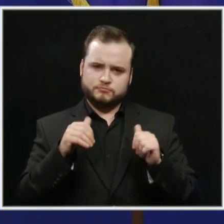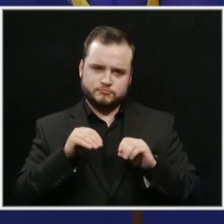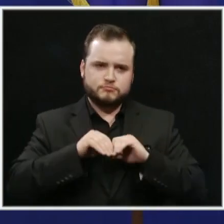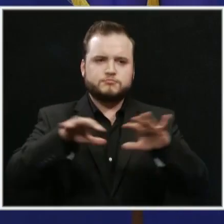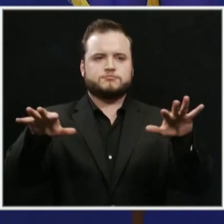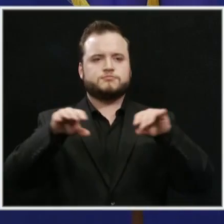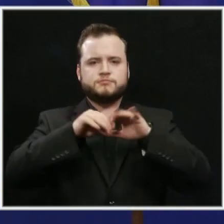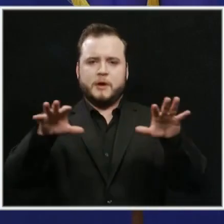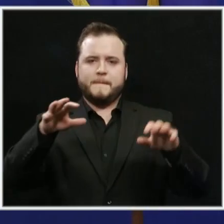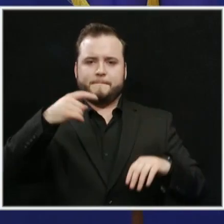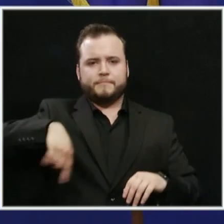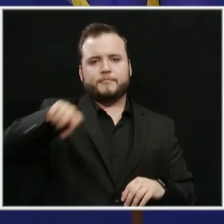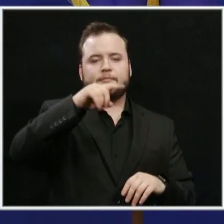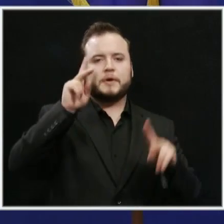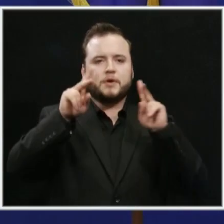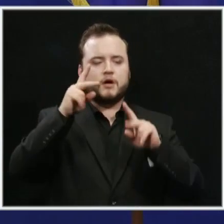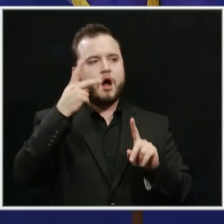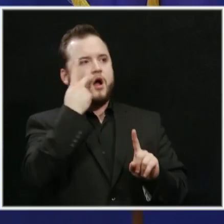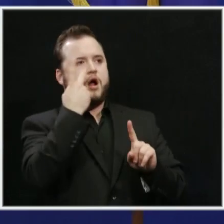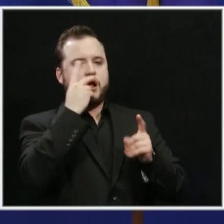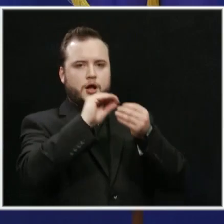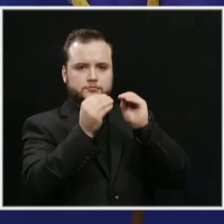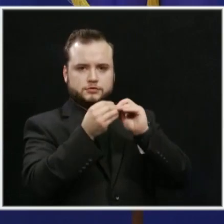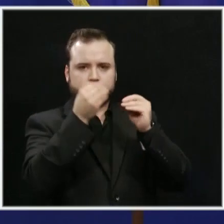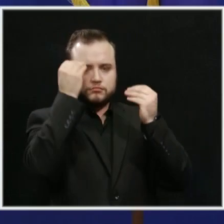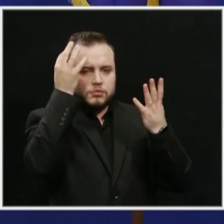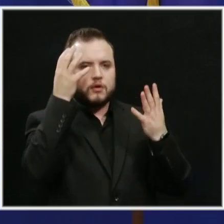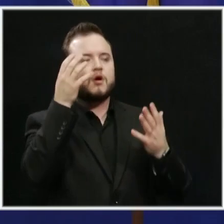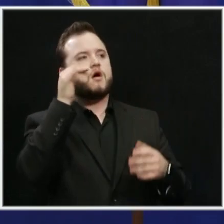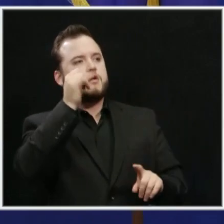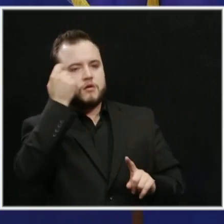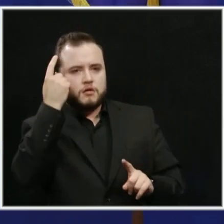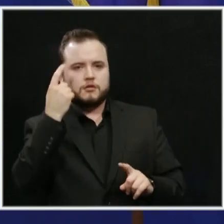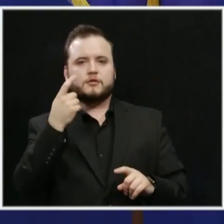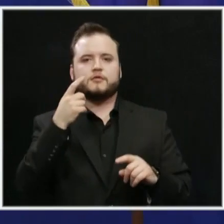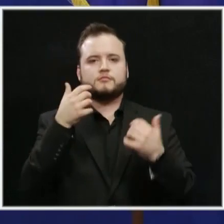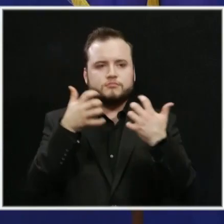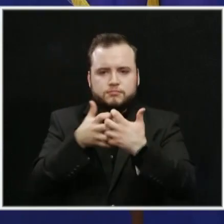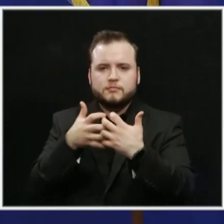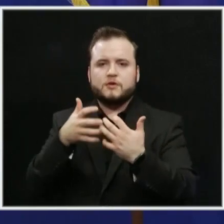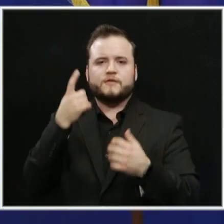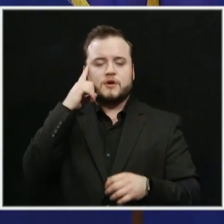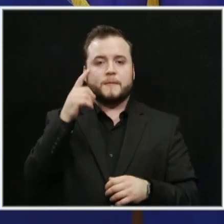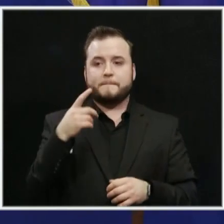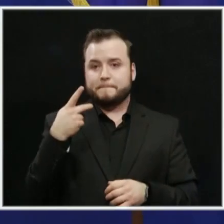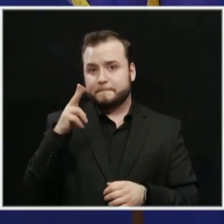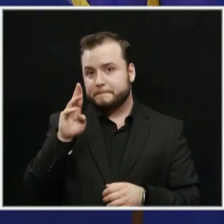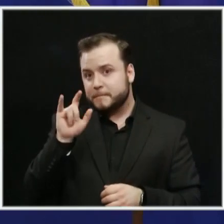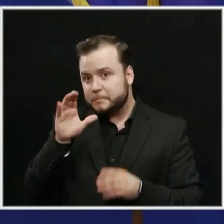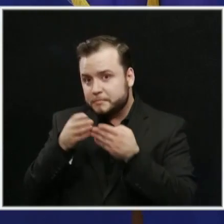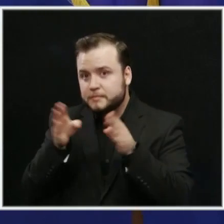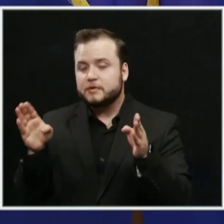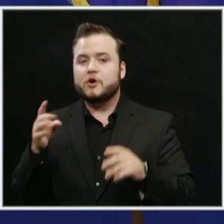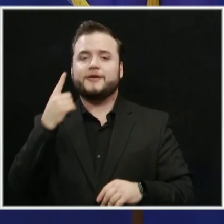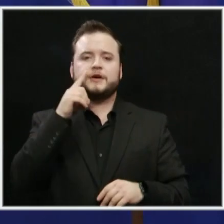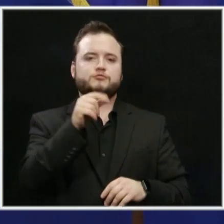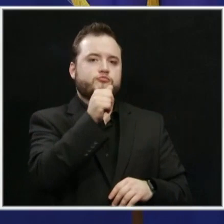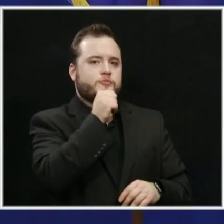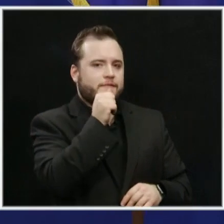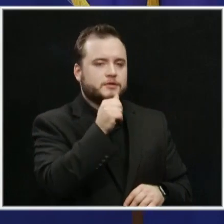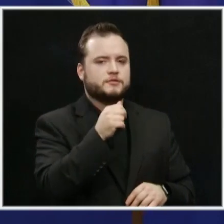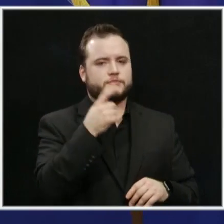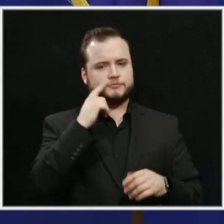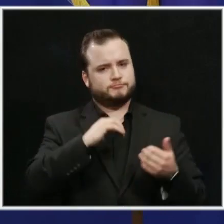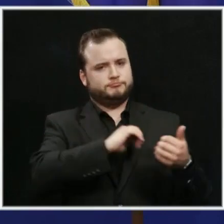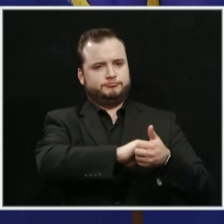sure that we're nimble, working with our public and private sector partners. And we want to make sure as best and new information comes up, we act accordingly. And that brings